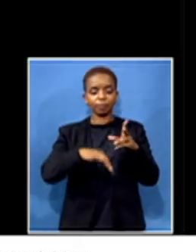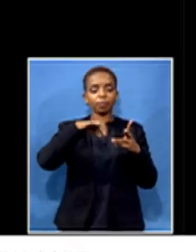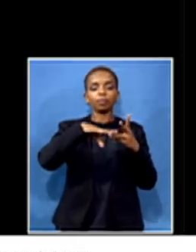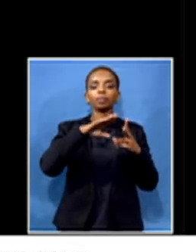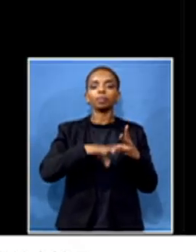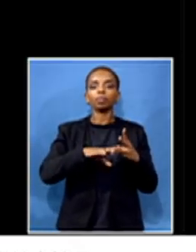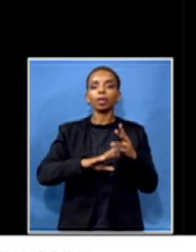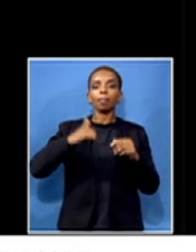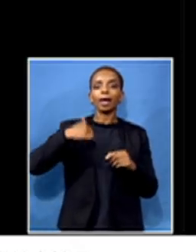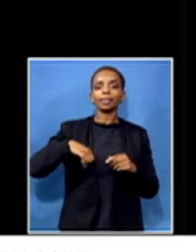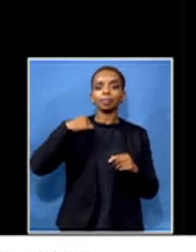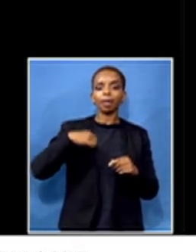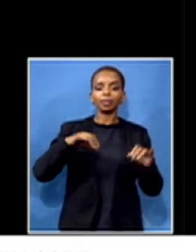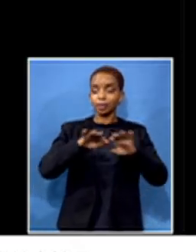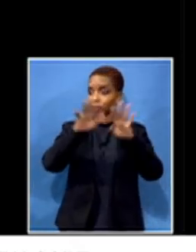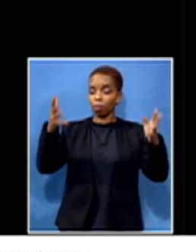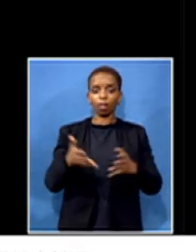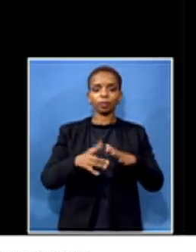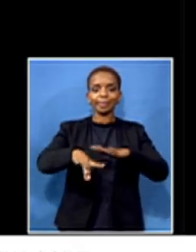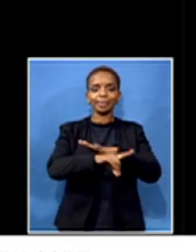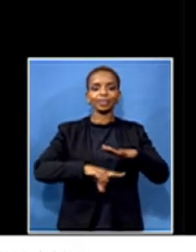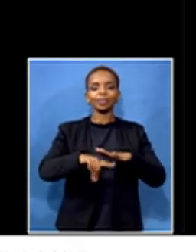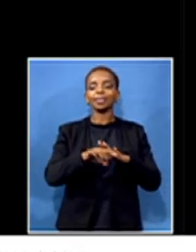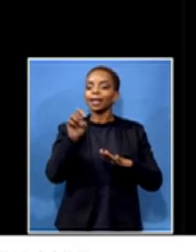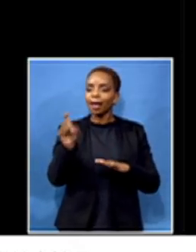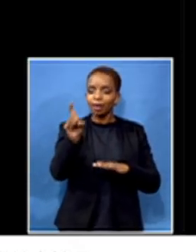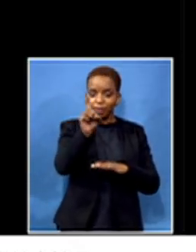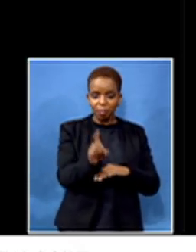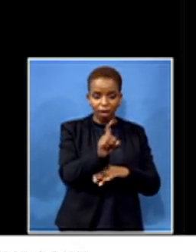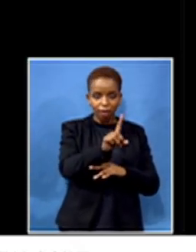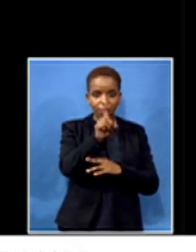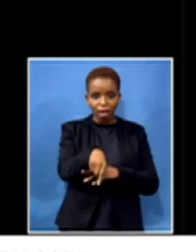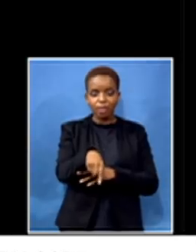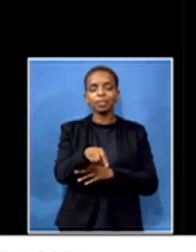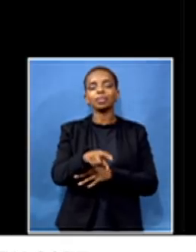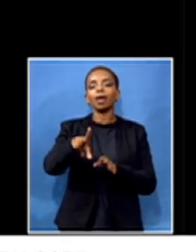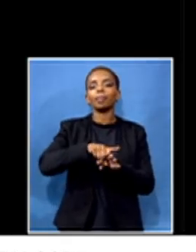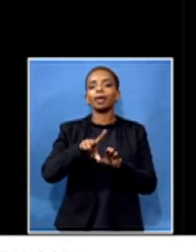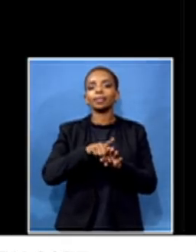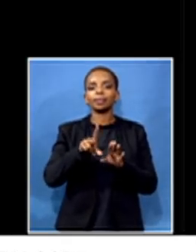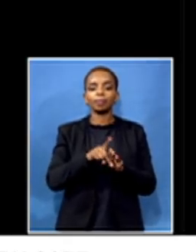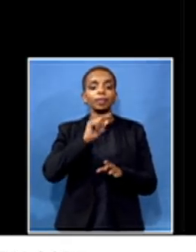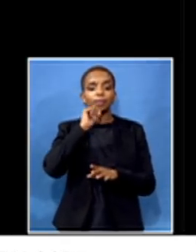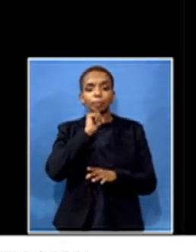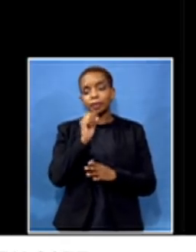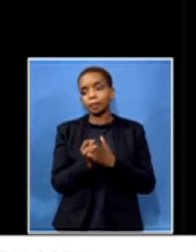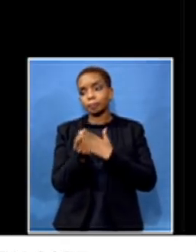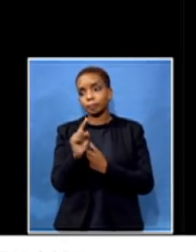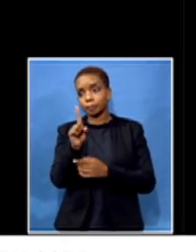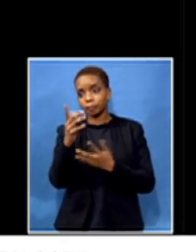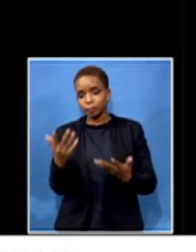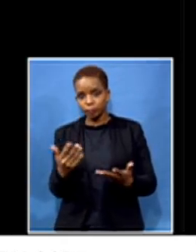district. Everybody needs to participate, irrespective of that state of 139. So it shouldn't affect us a lot.